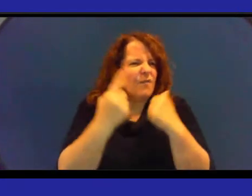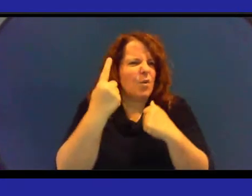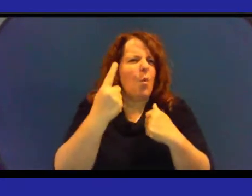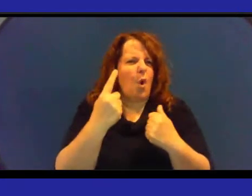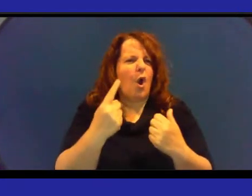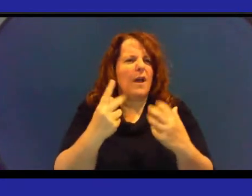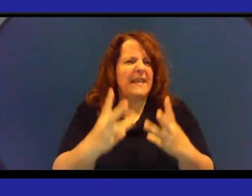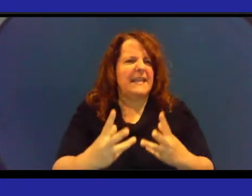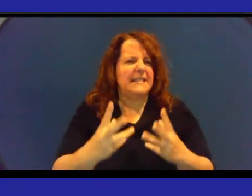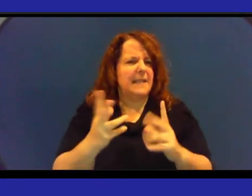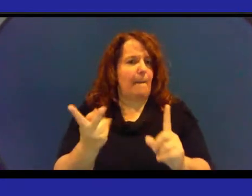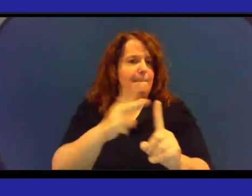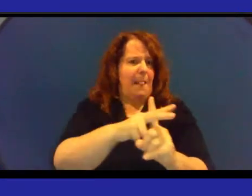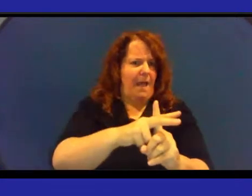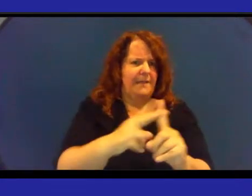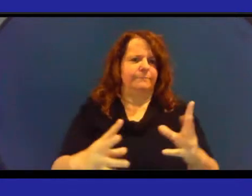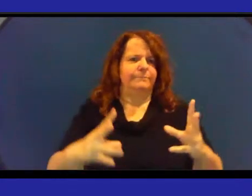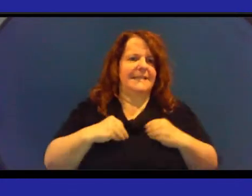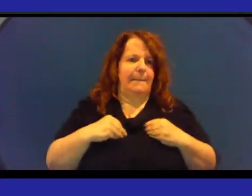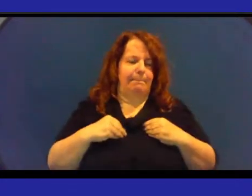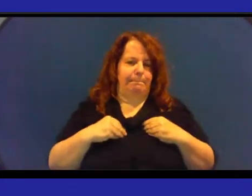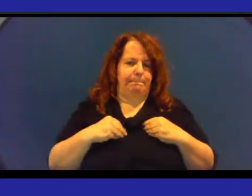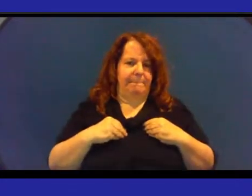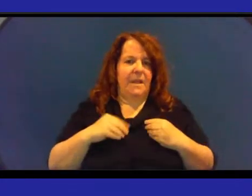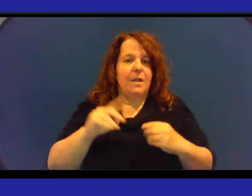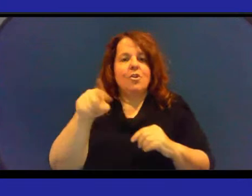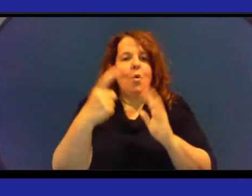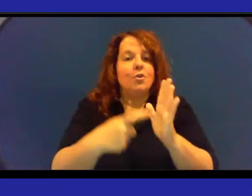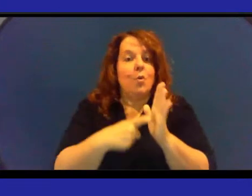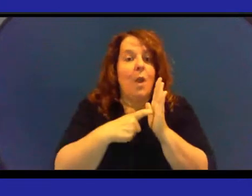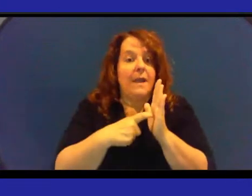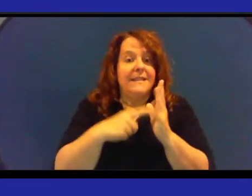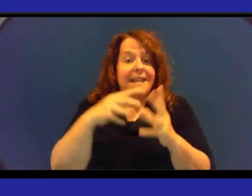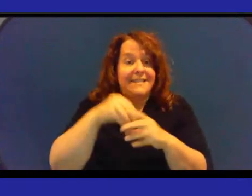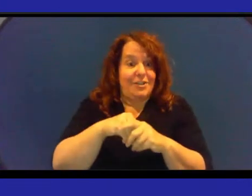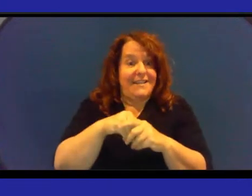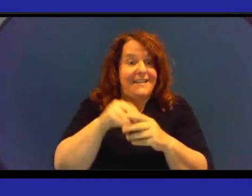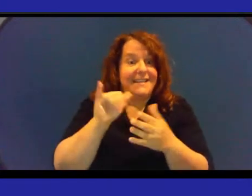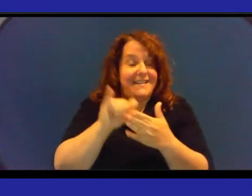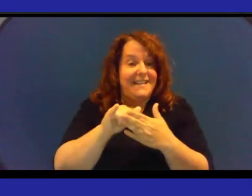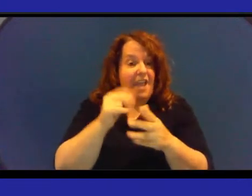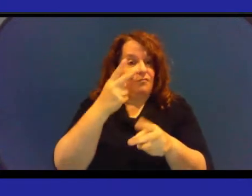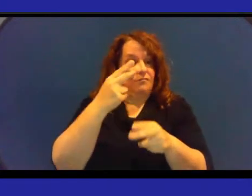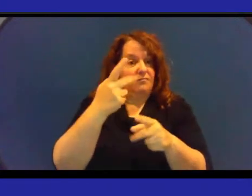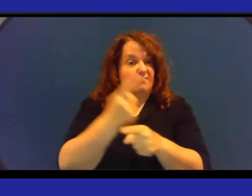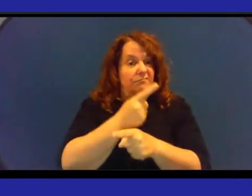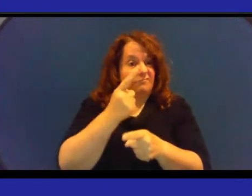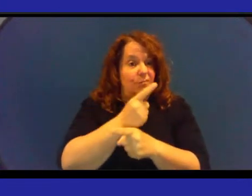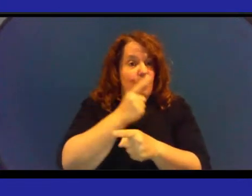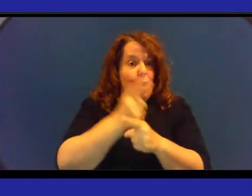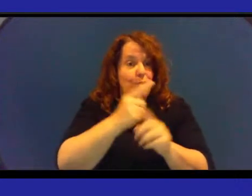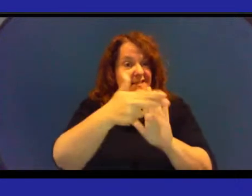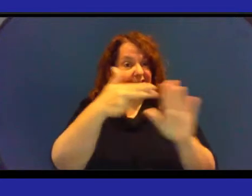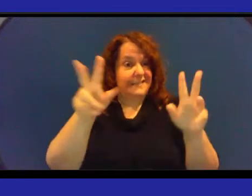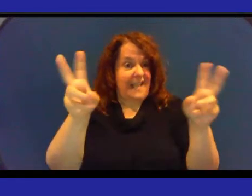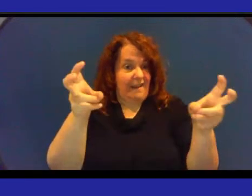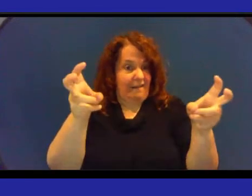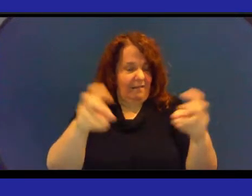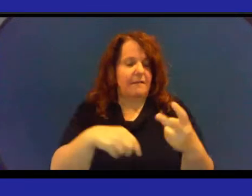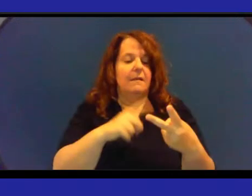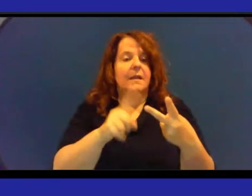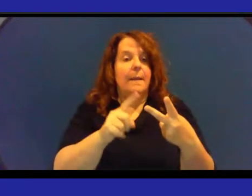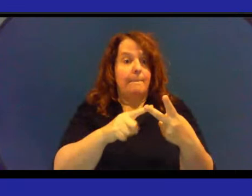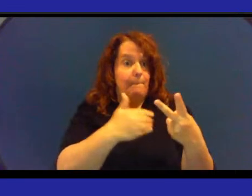accepted for food and nutrition. The only requirements are that you're in the necessary title. It's a food and nutrition title. That you are a member of in